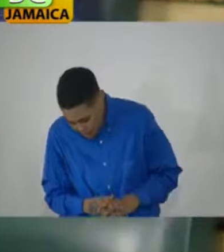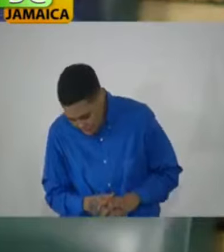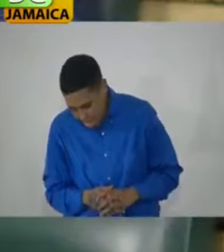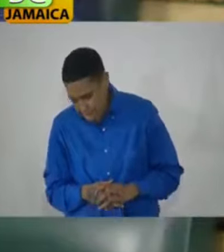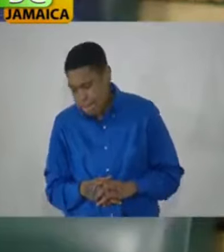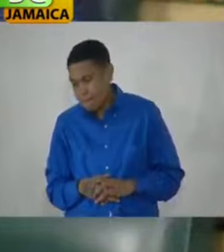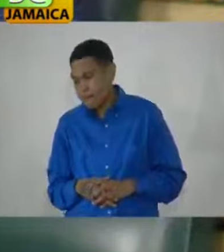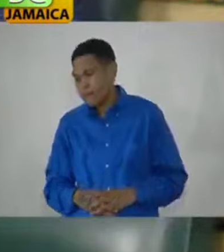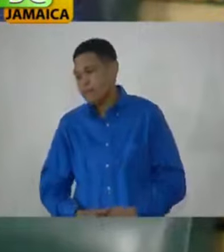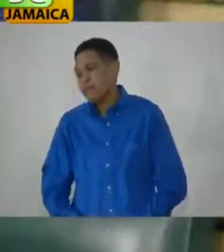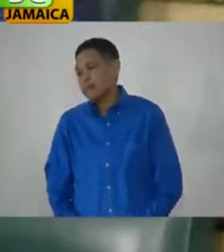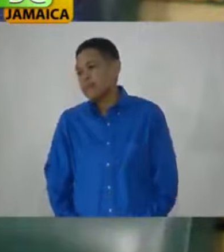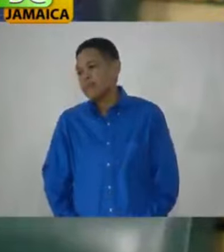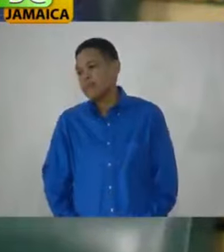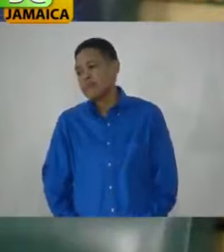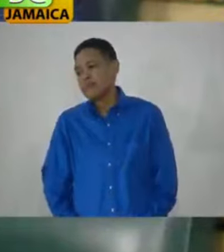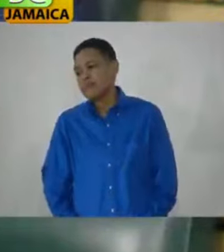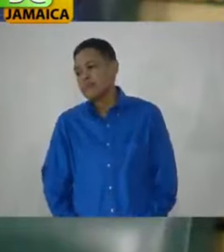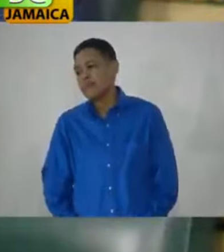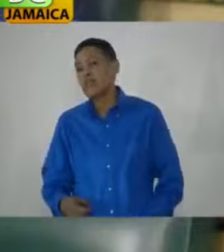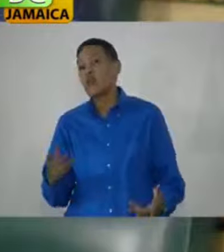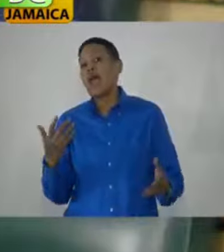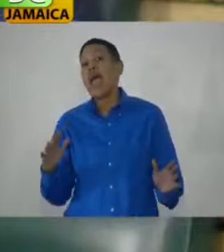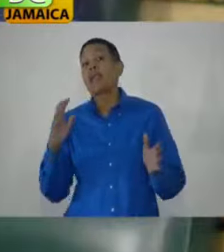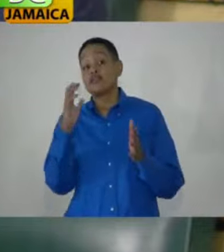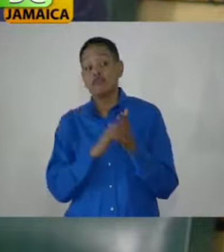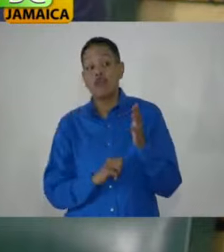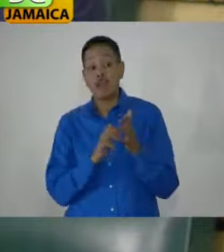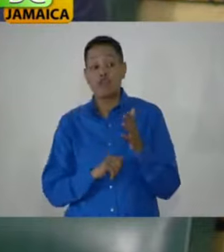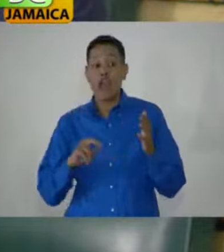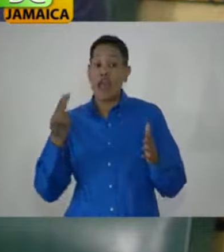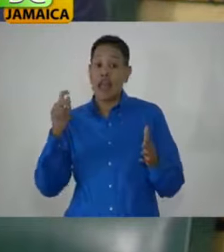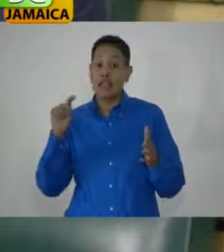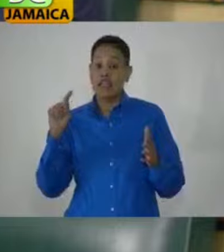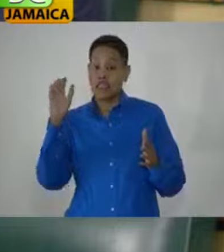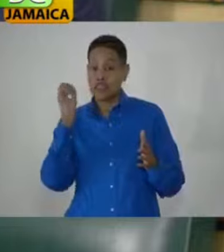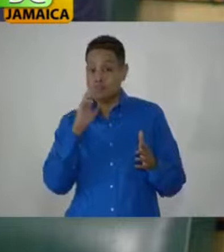Then, of course, you would end the NHG contribution